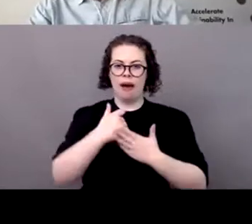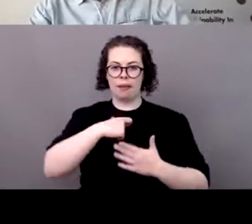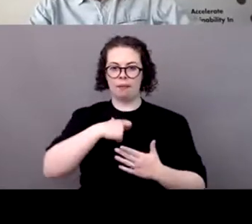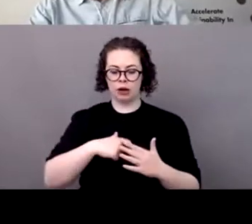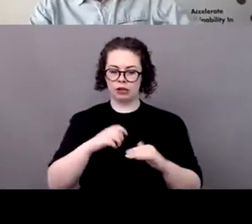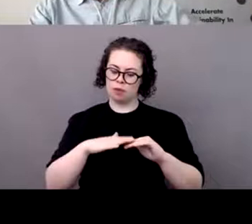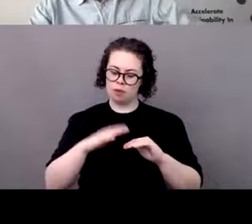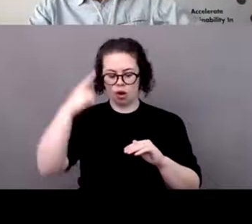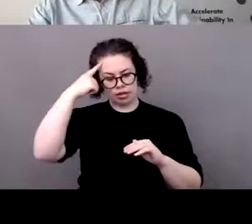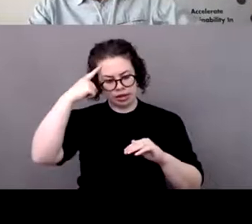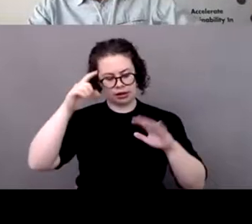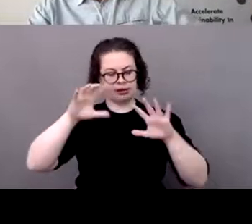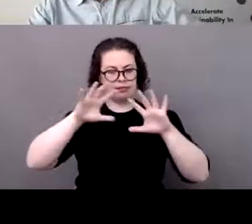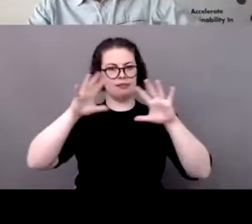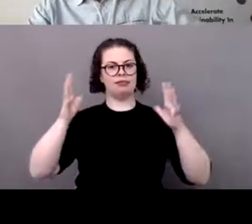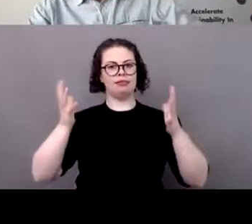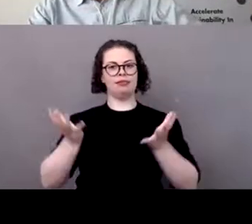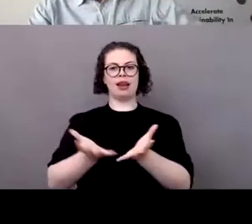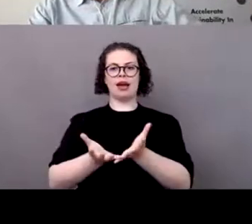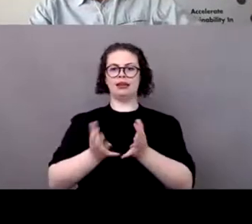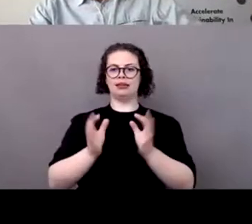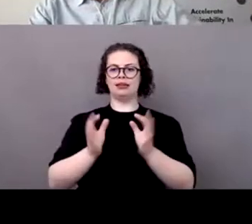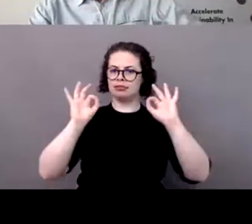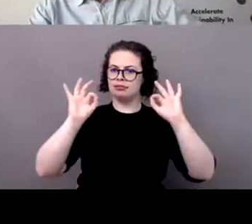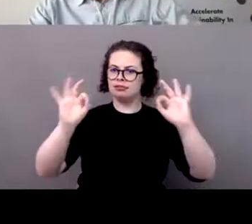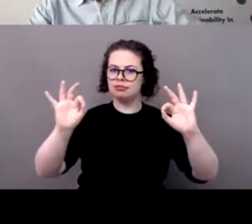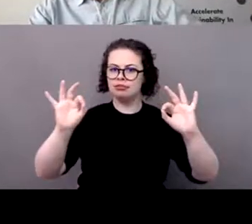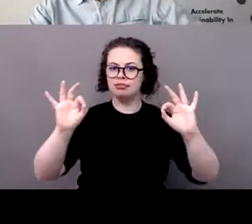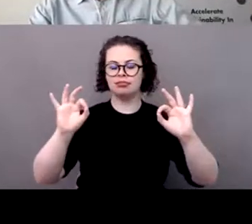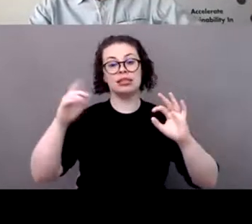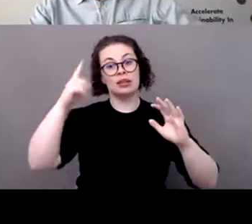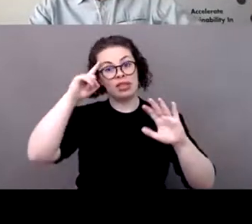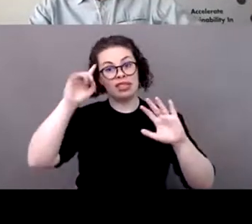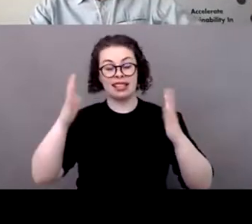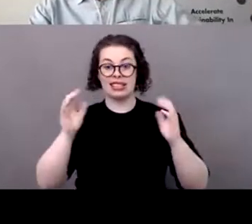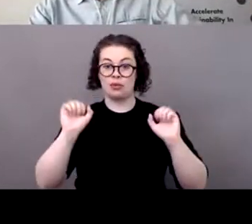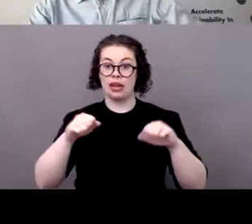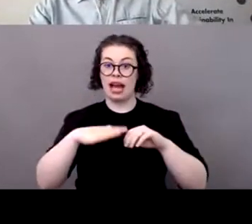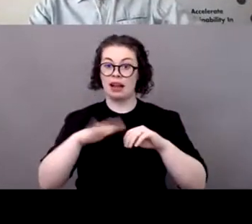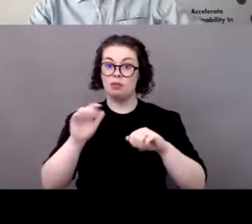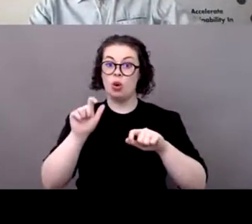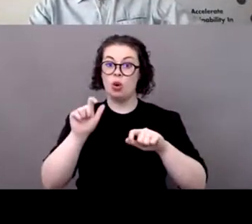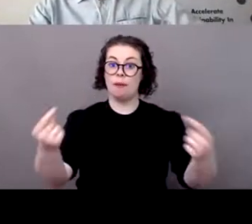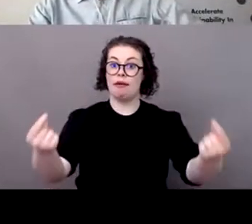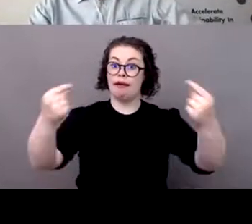sensitive ways. I think that's a way to, for example, engage fans a bit more.